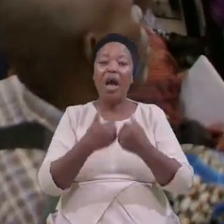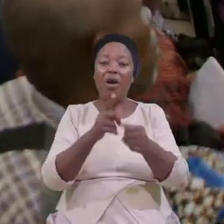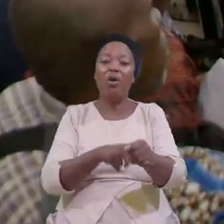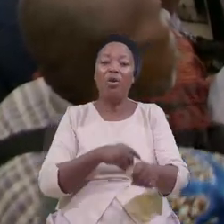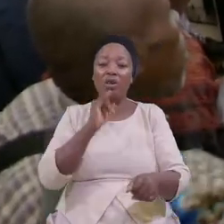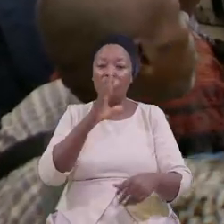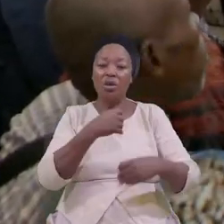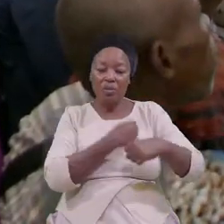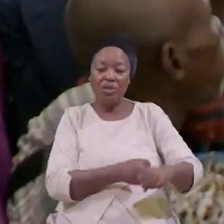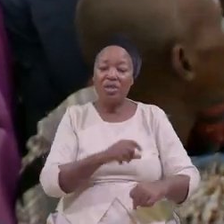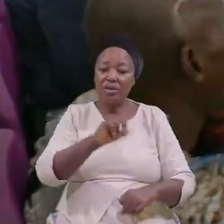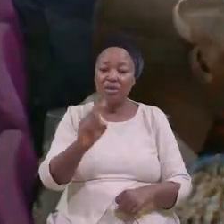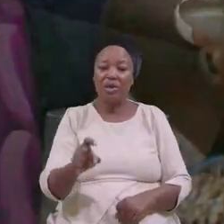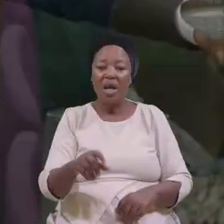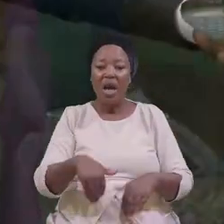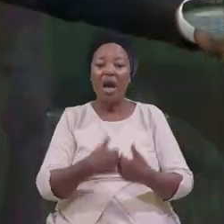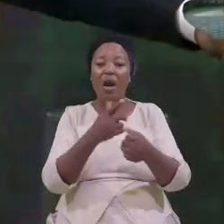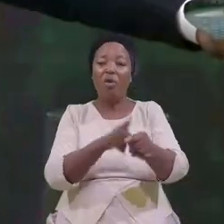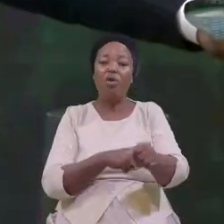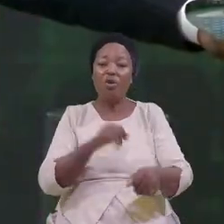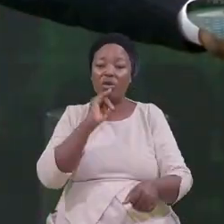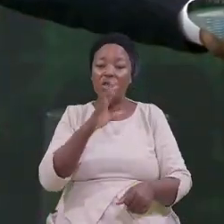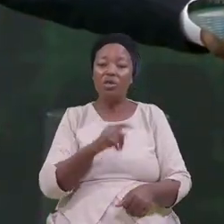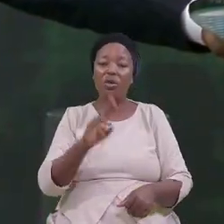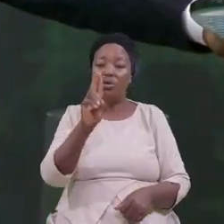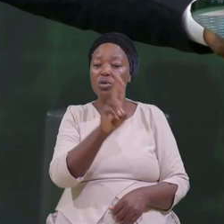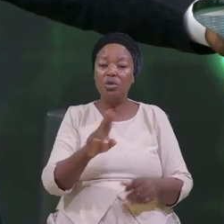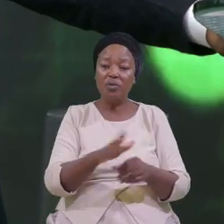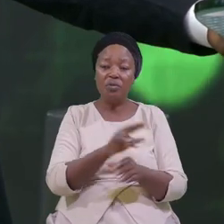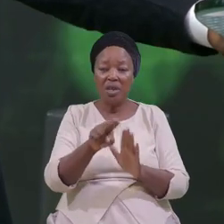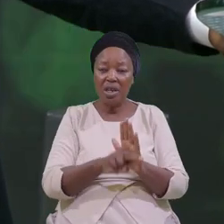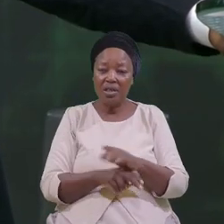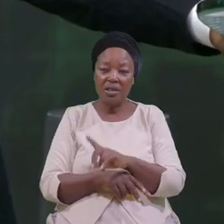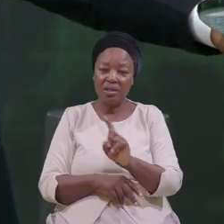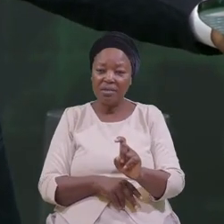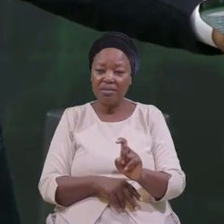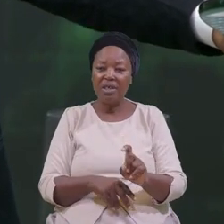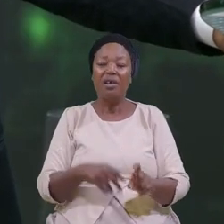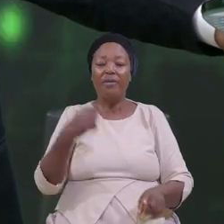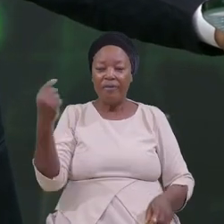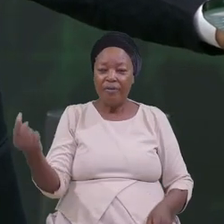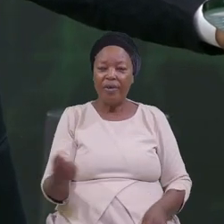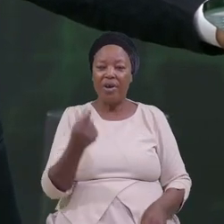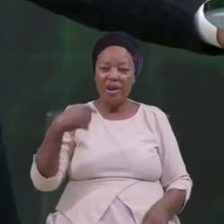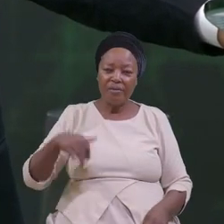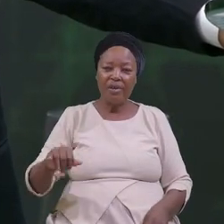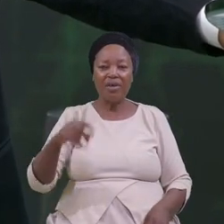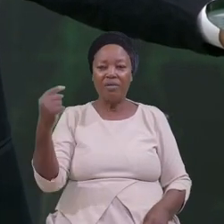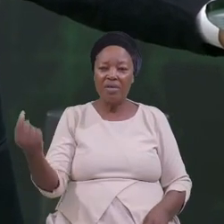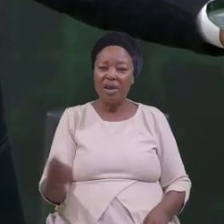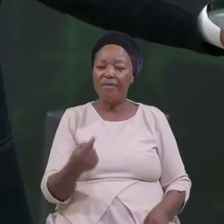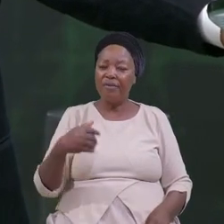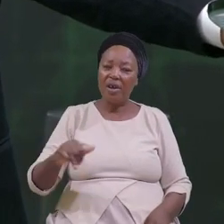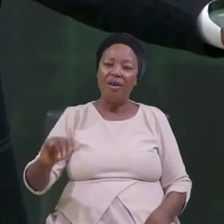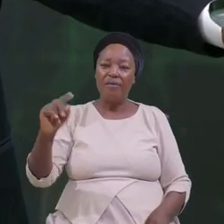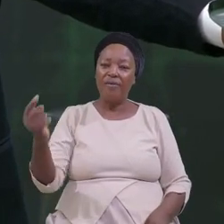your protection? Forever. How long is your usefulness? Forever. Forever. Forever,